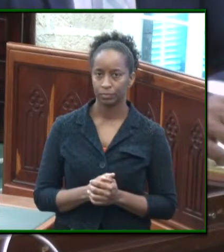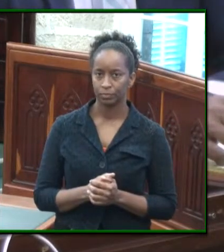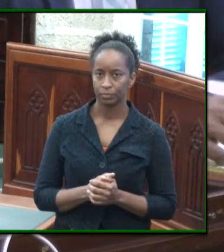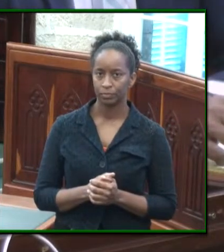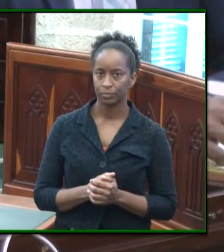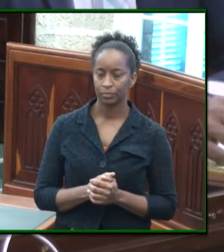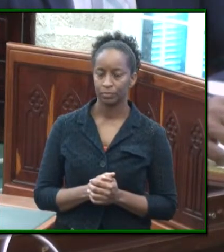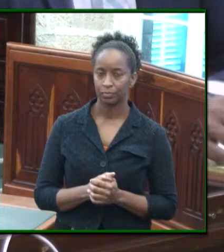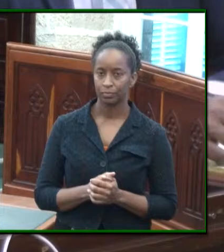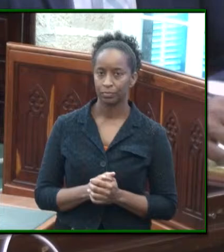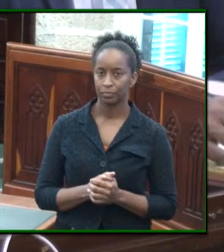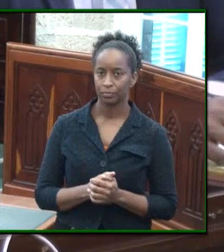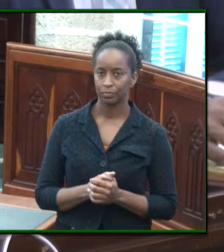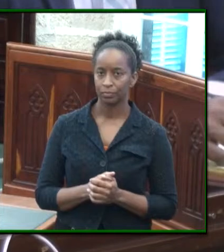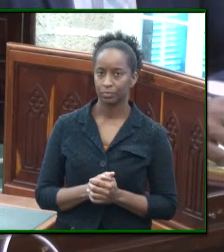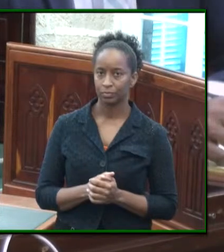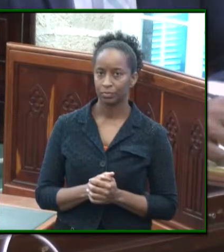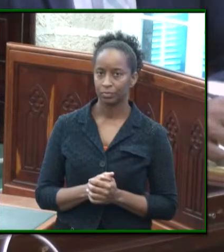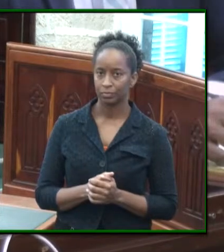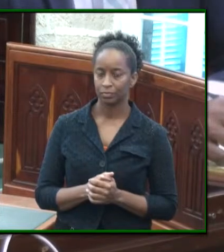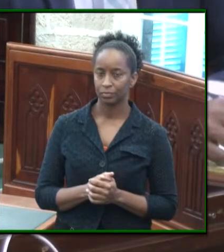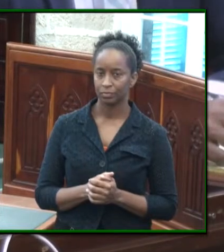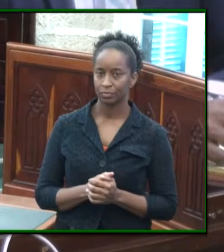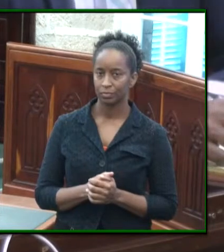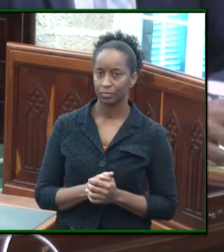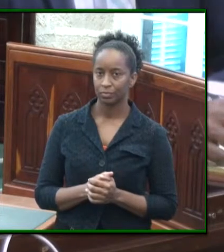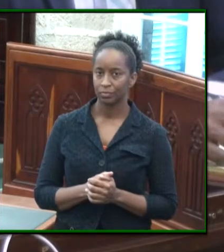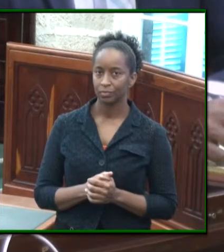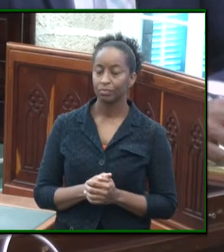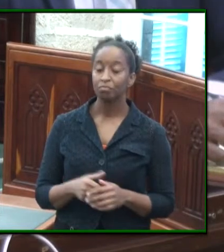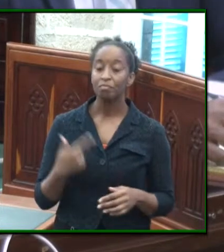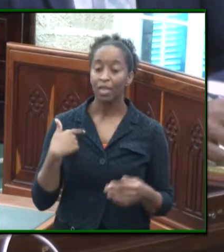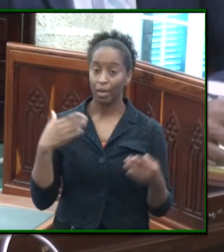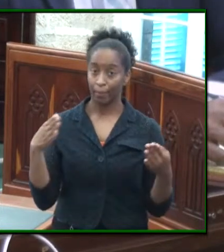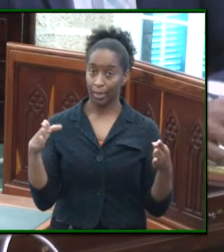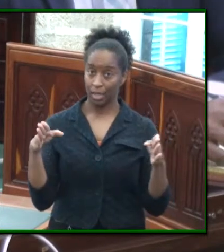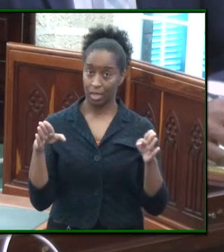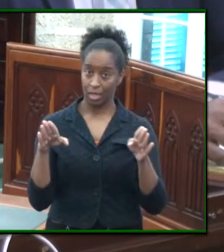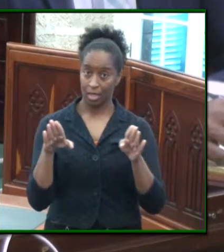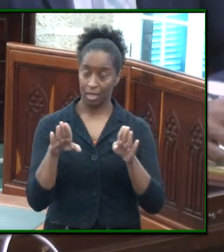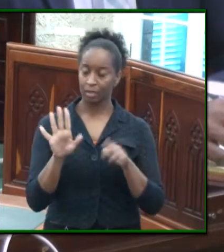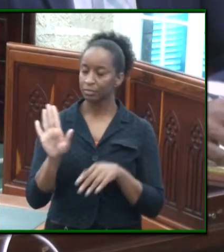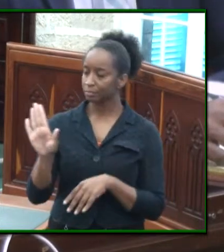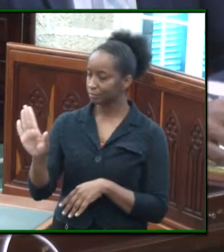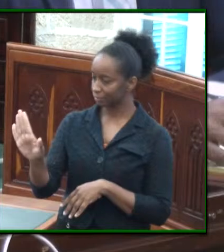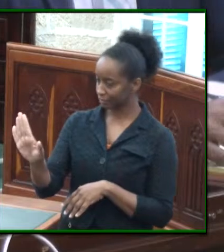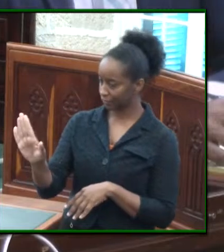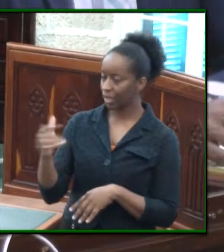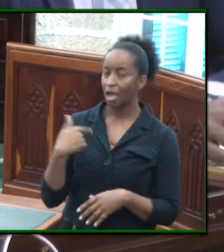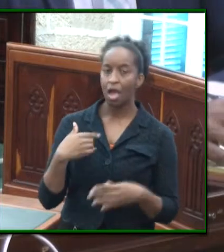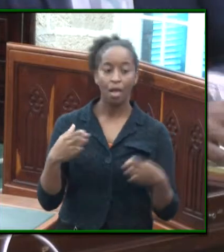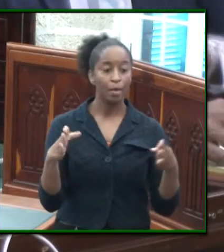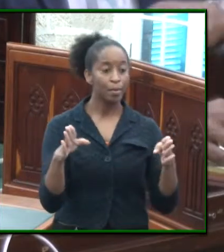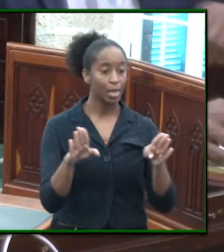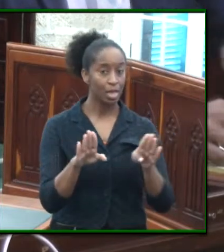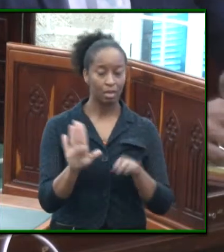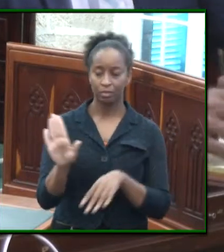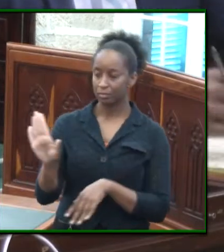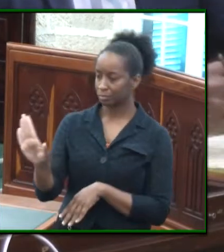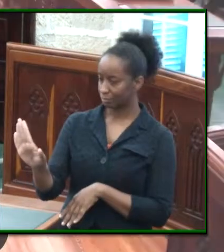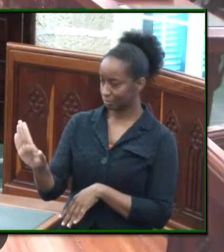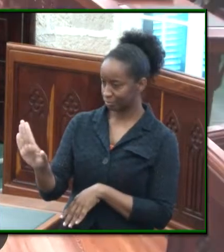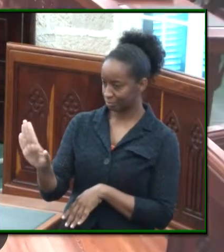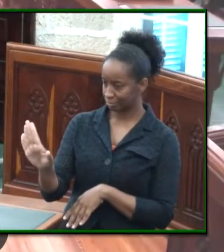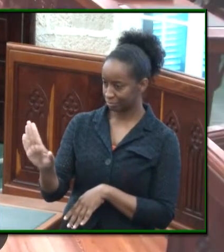sir. as I wrap up this exercise, As the rules provide, may I have